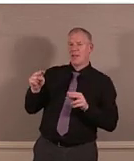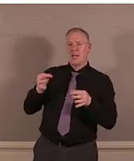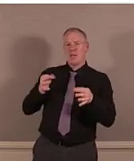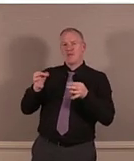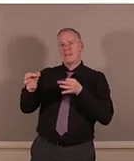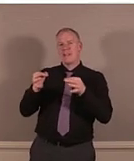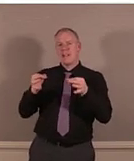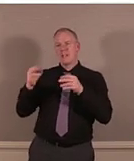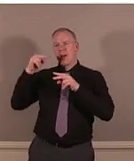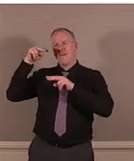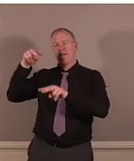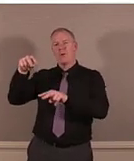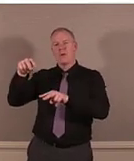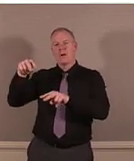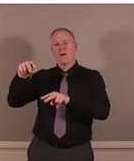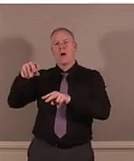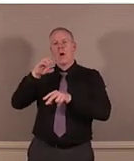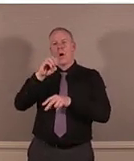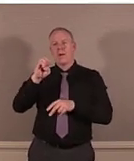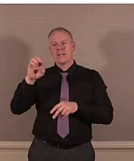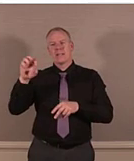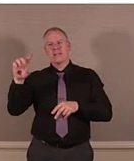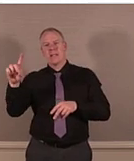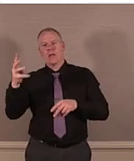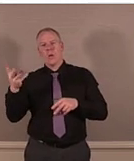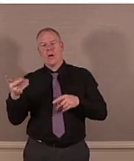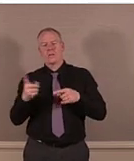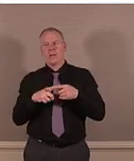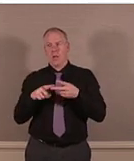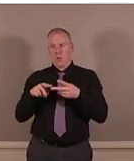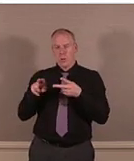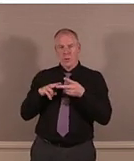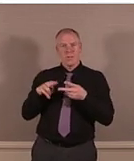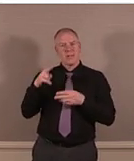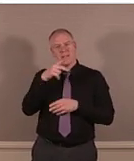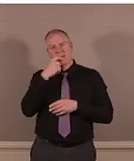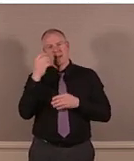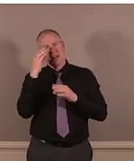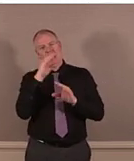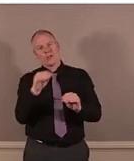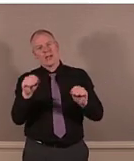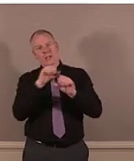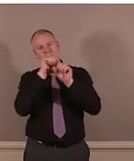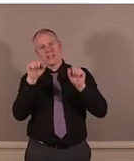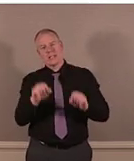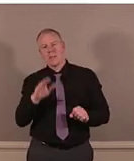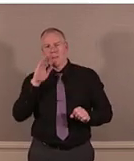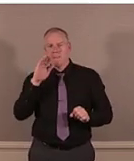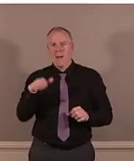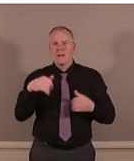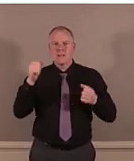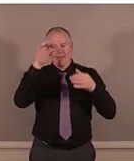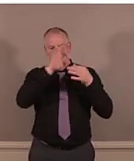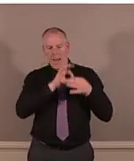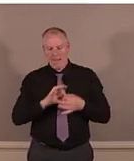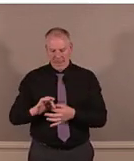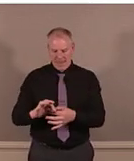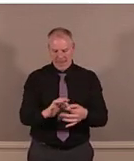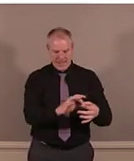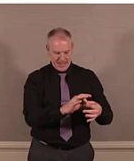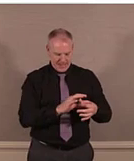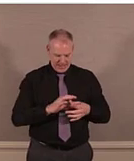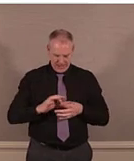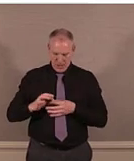strategic foresight that the OECD is looking towards, they're saying education systems must serve the well-being of